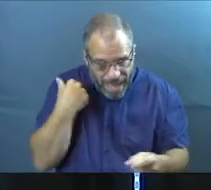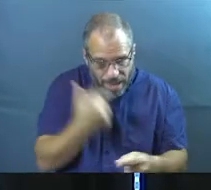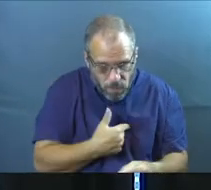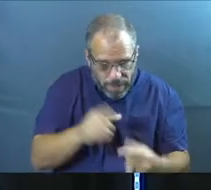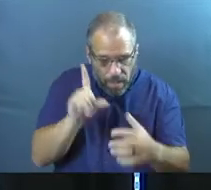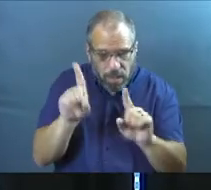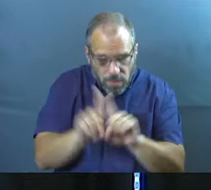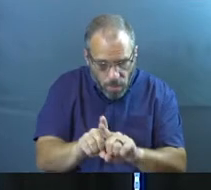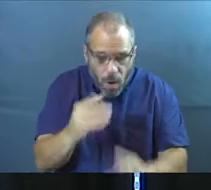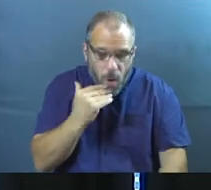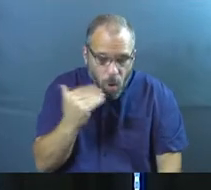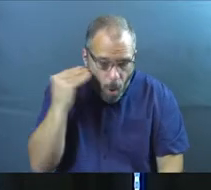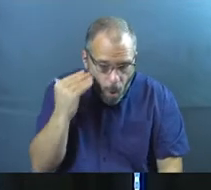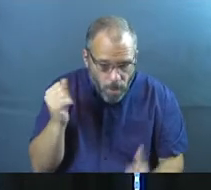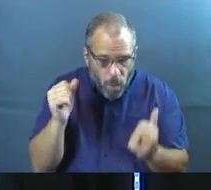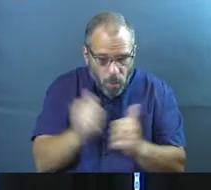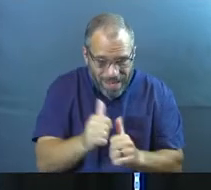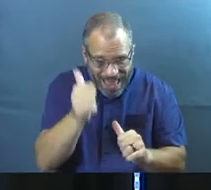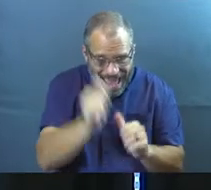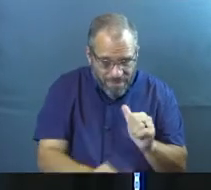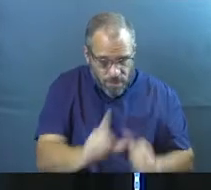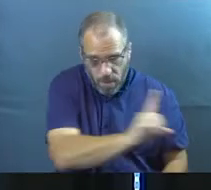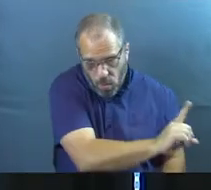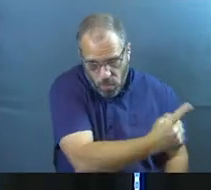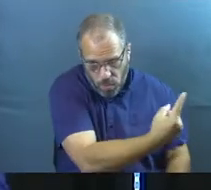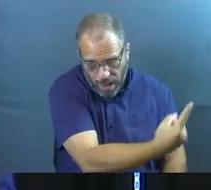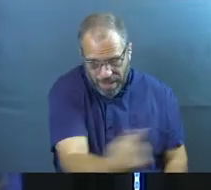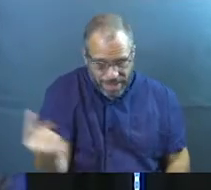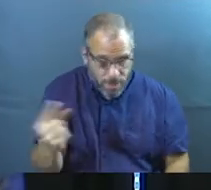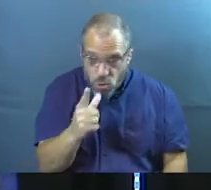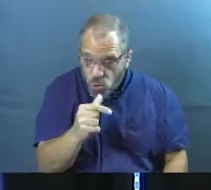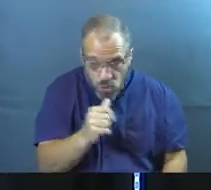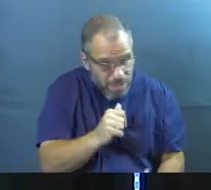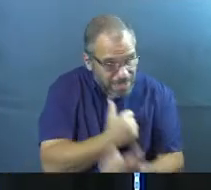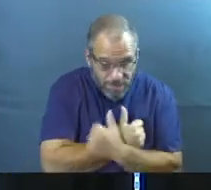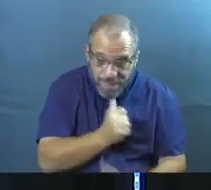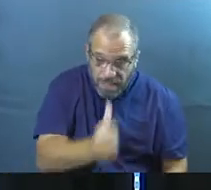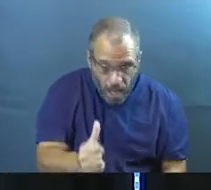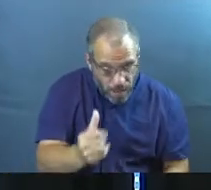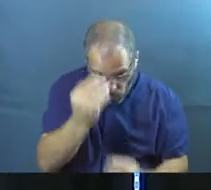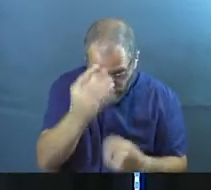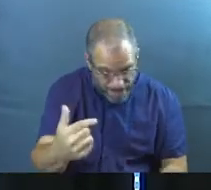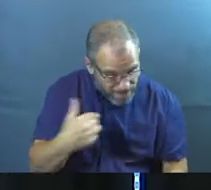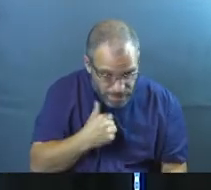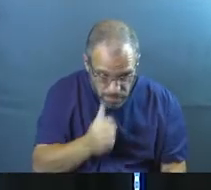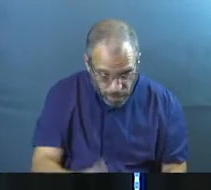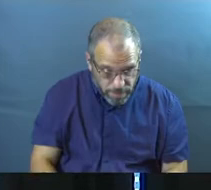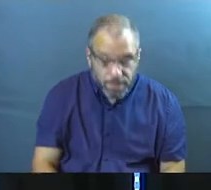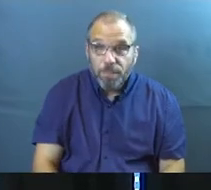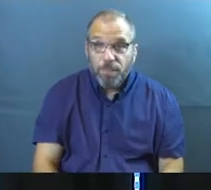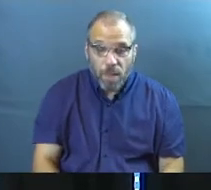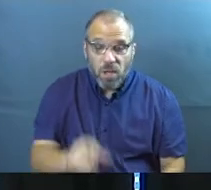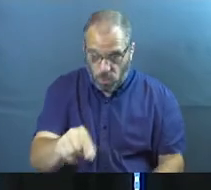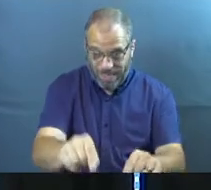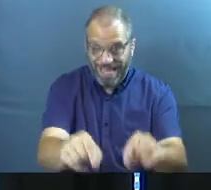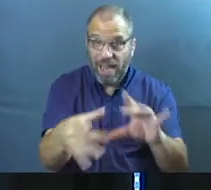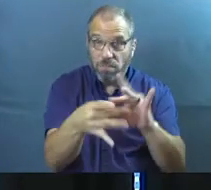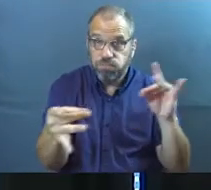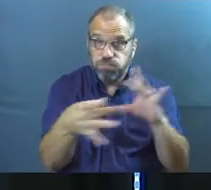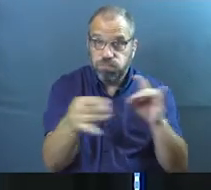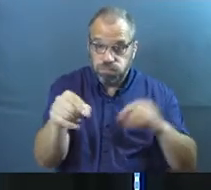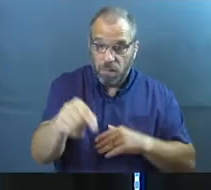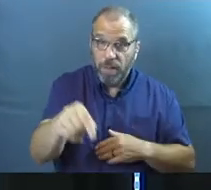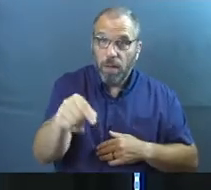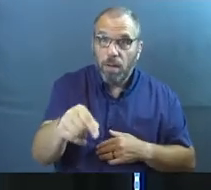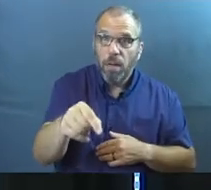we will come and make our home with each of them. Anyone who doesn't love me will not obey me. And so he goes even